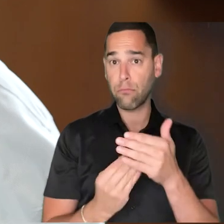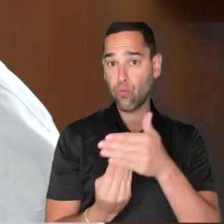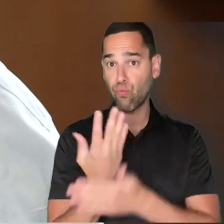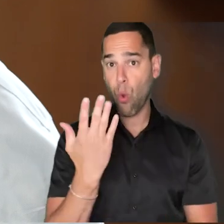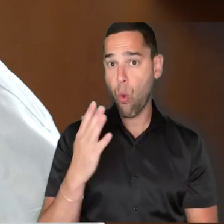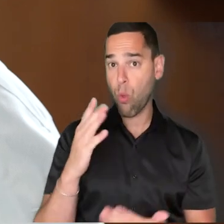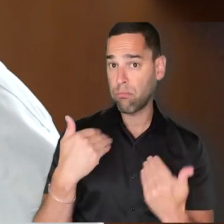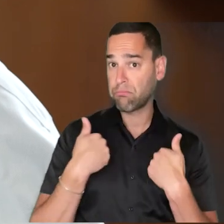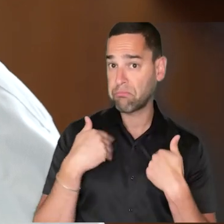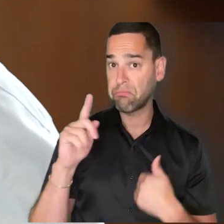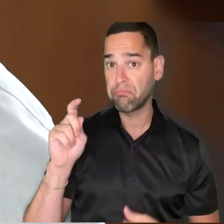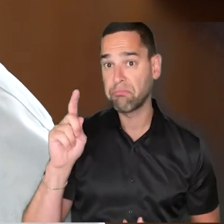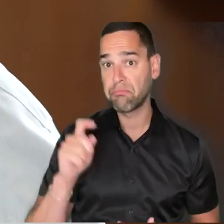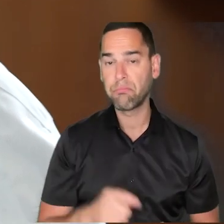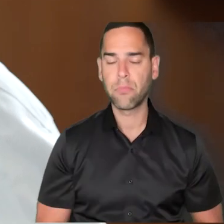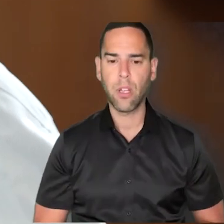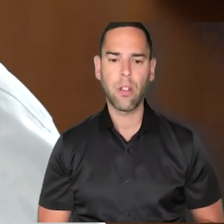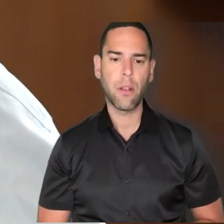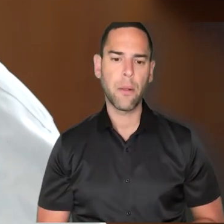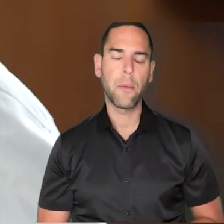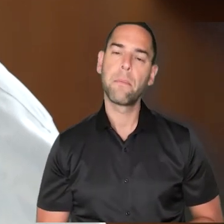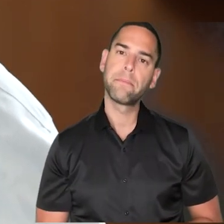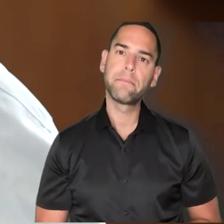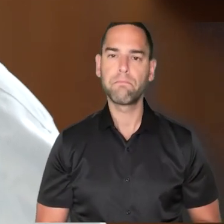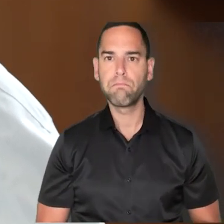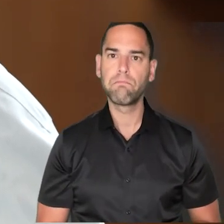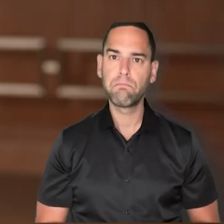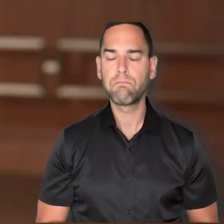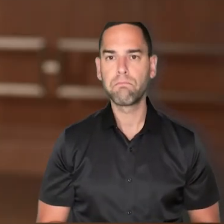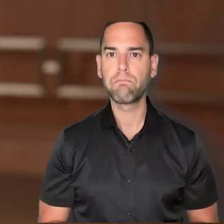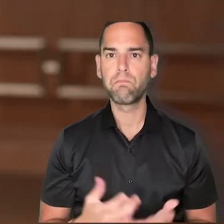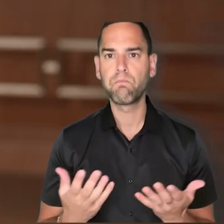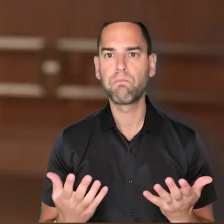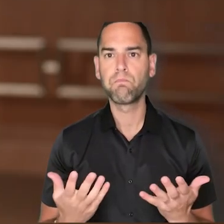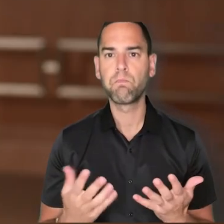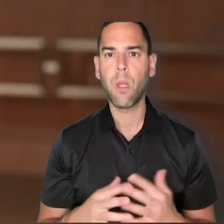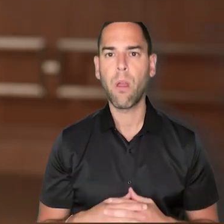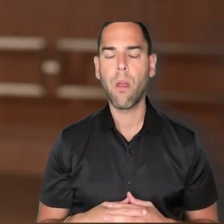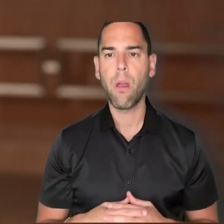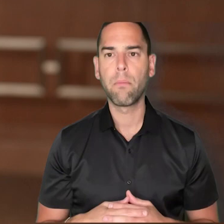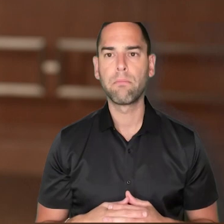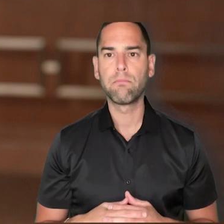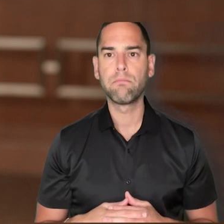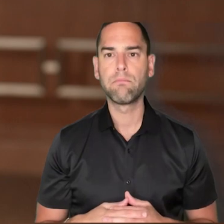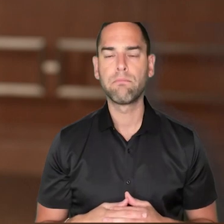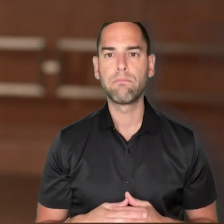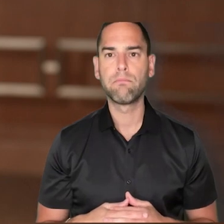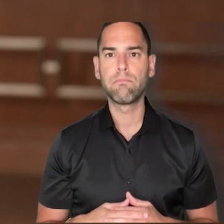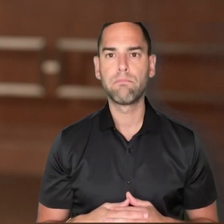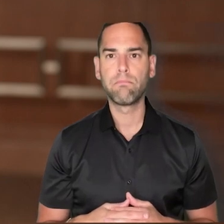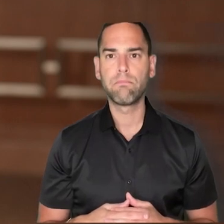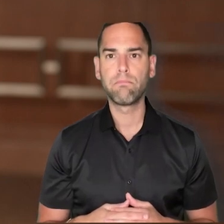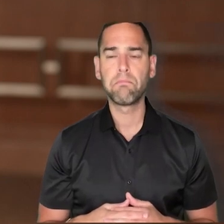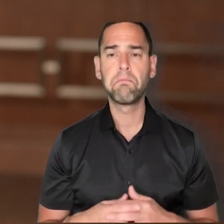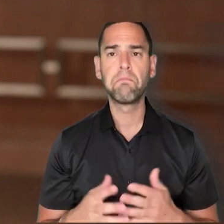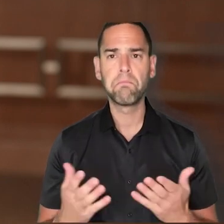in the past, that there's maybe some growth, at least in that area? I mean, I would say